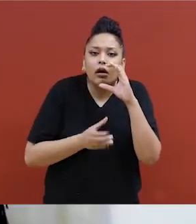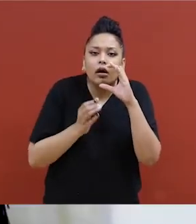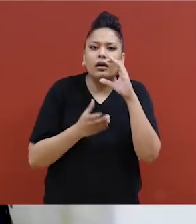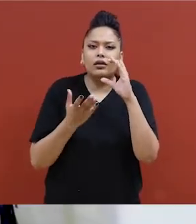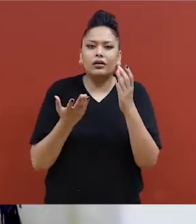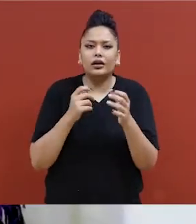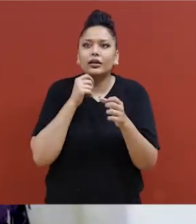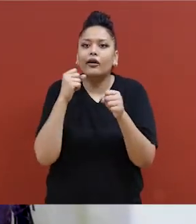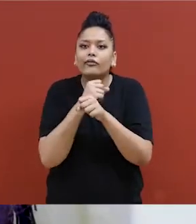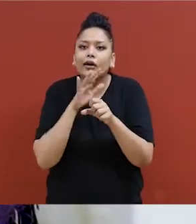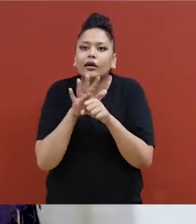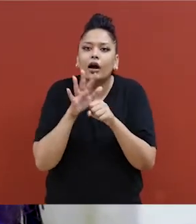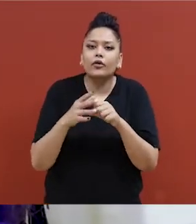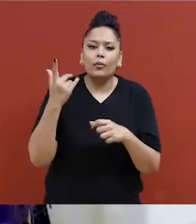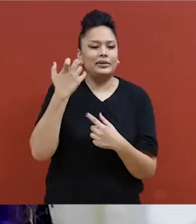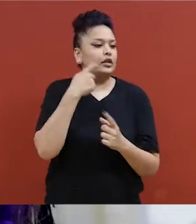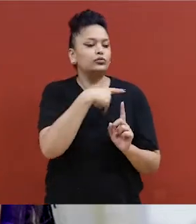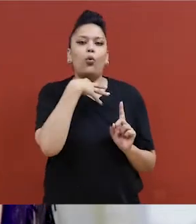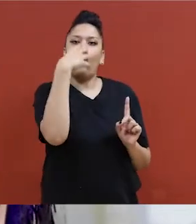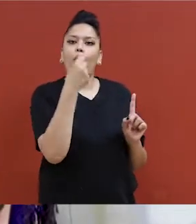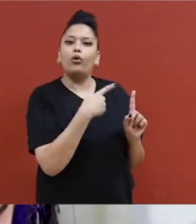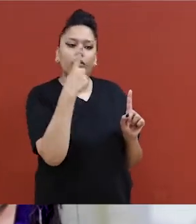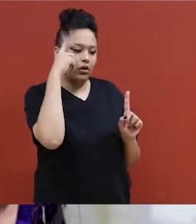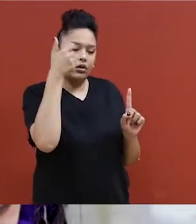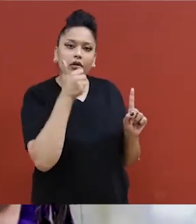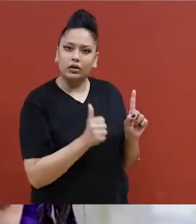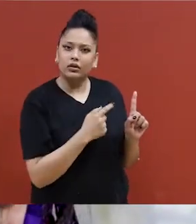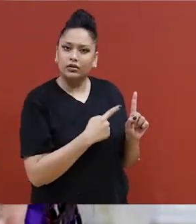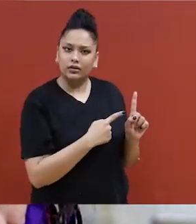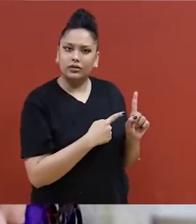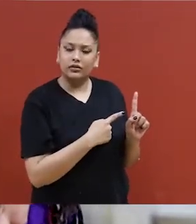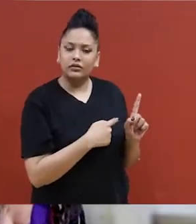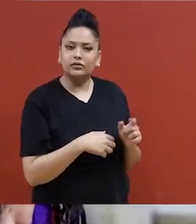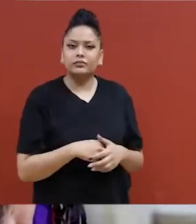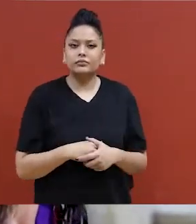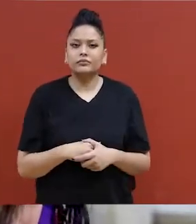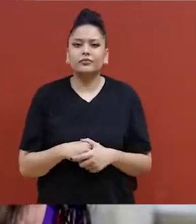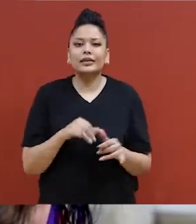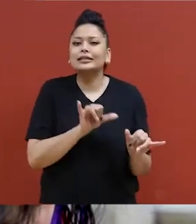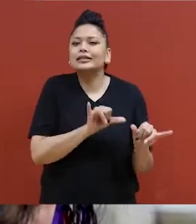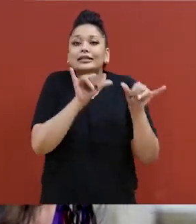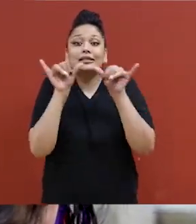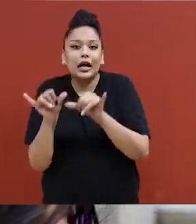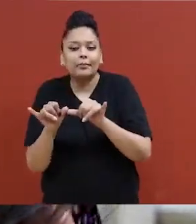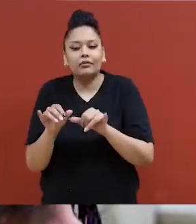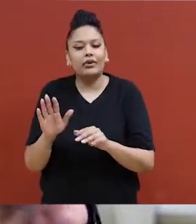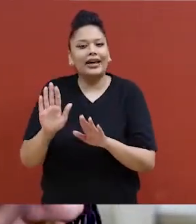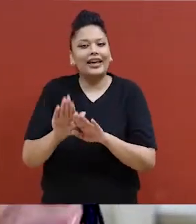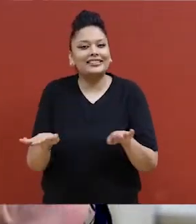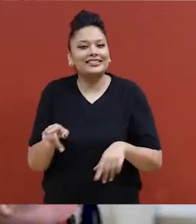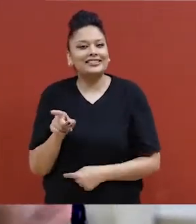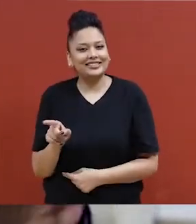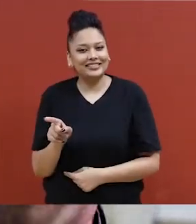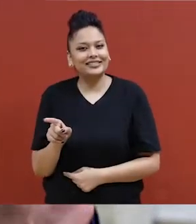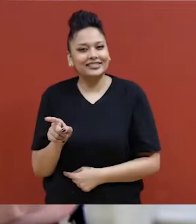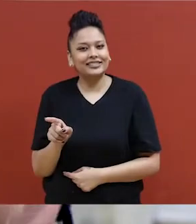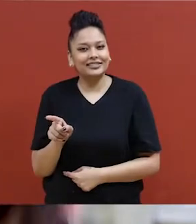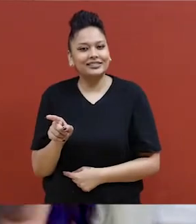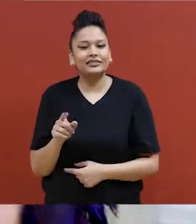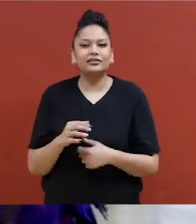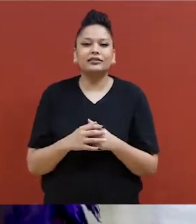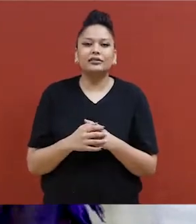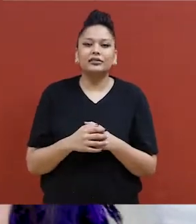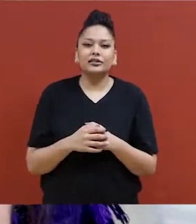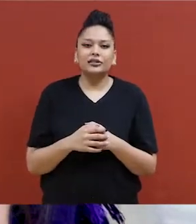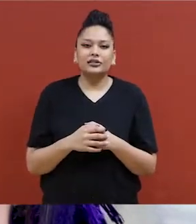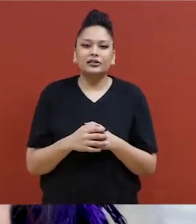able to make decisions concerning their own body. You know, that happens with kids as well,